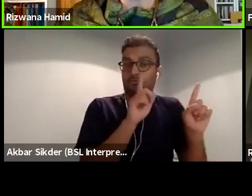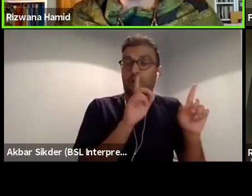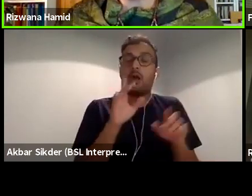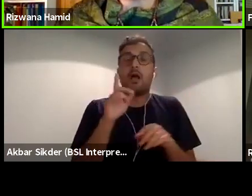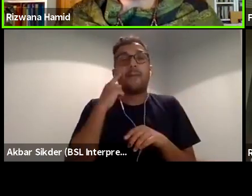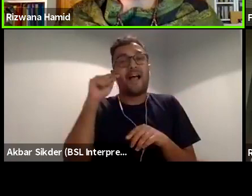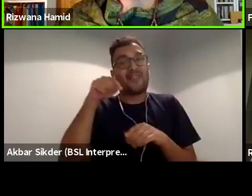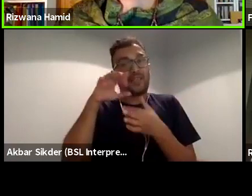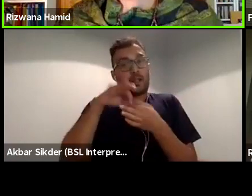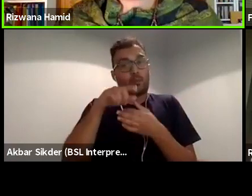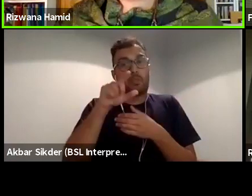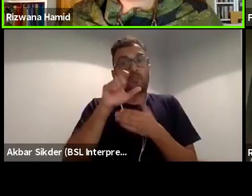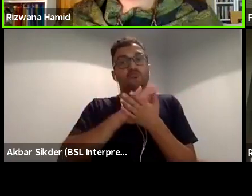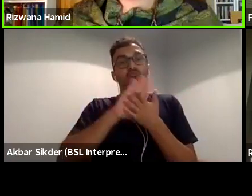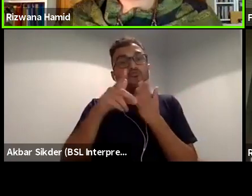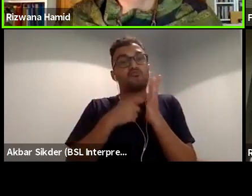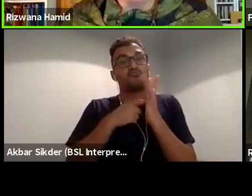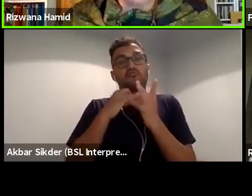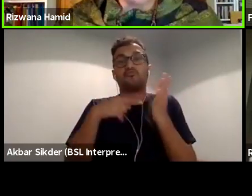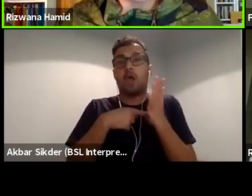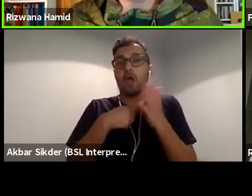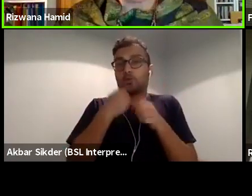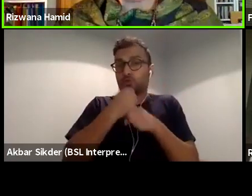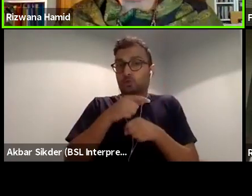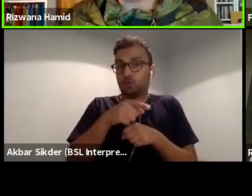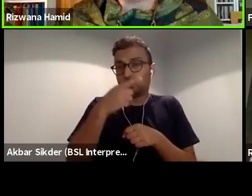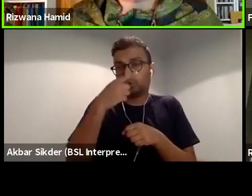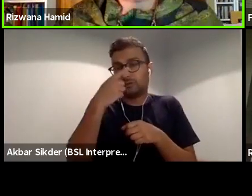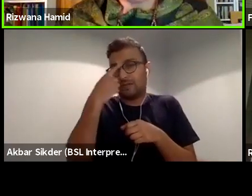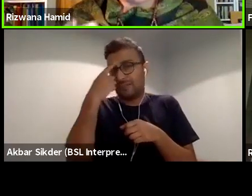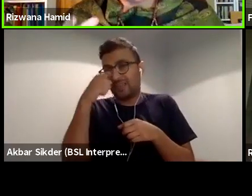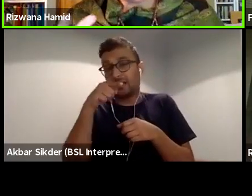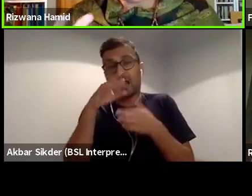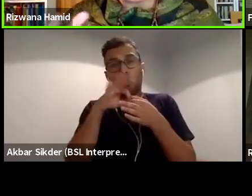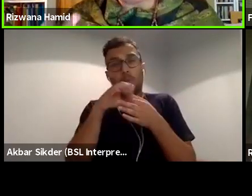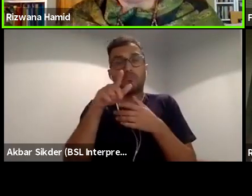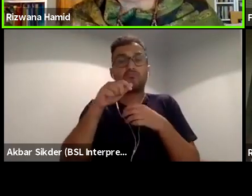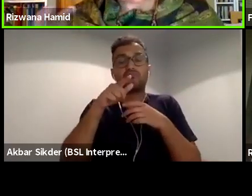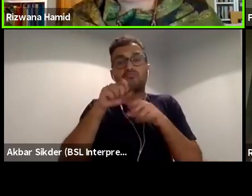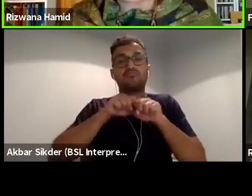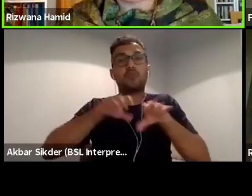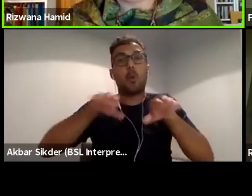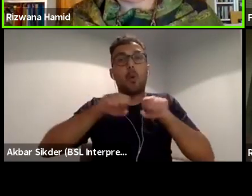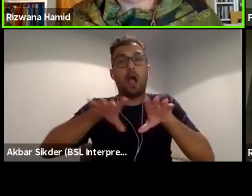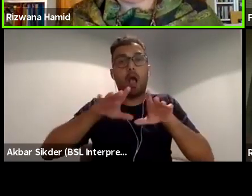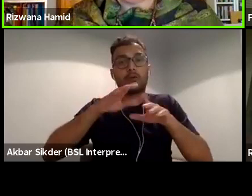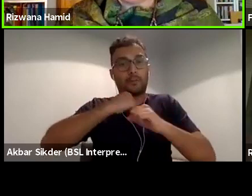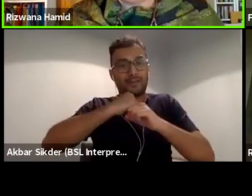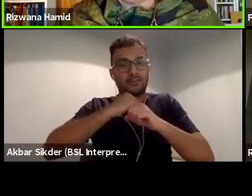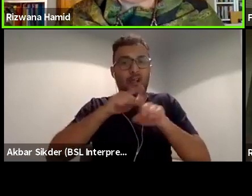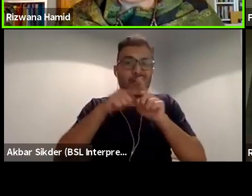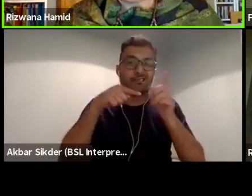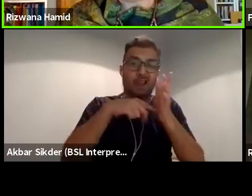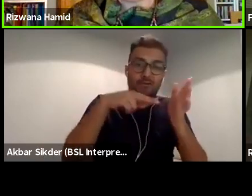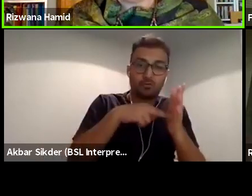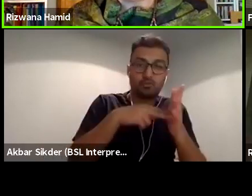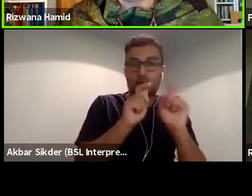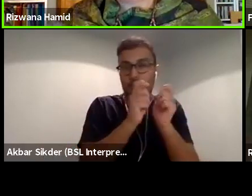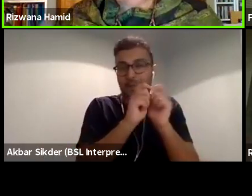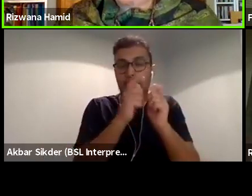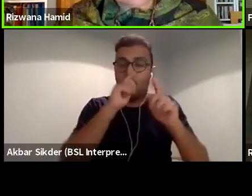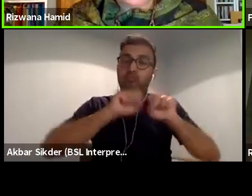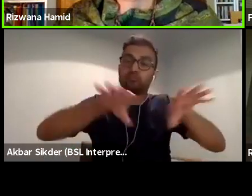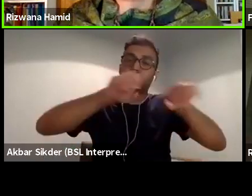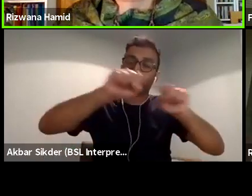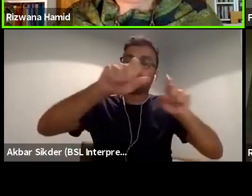think there was a lot of evidence to show, as far as broadcast media was concerned, that there was a lot of platforming of